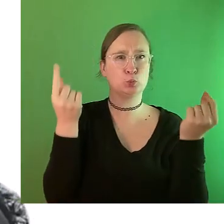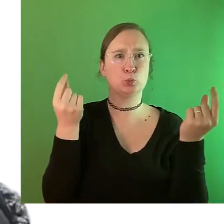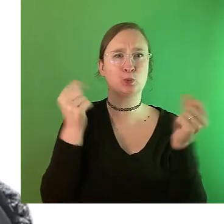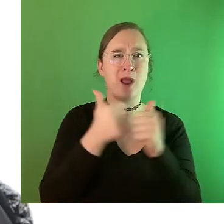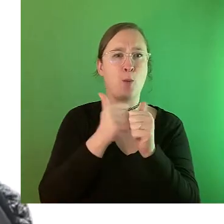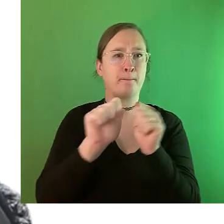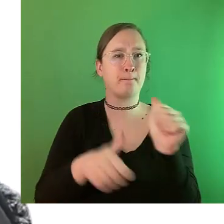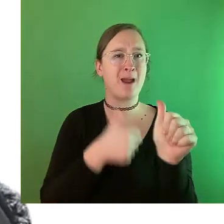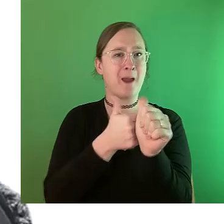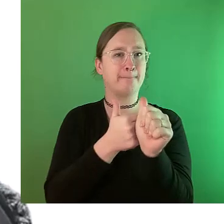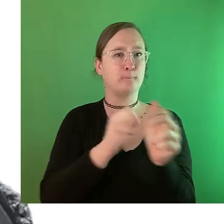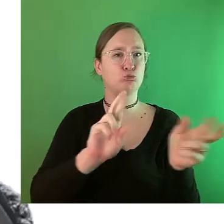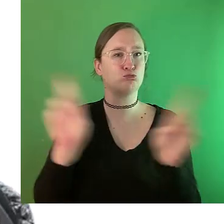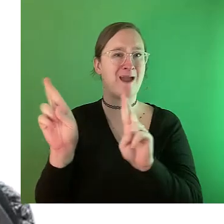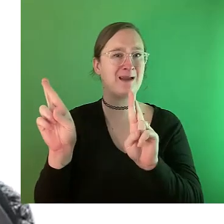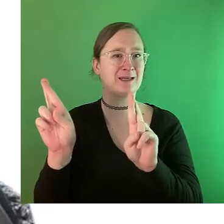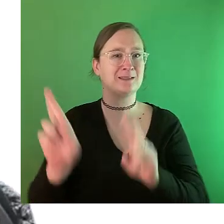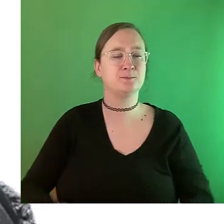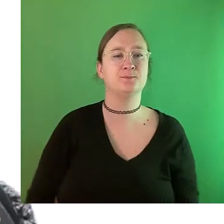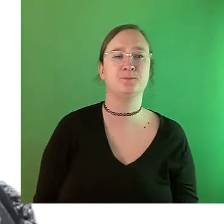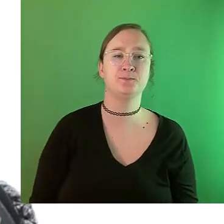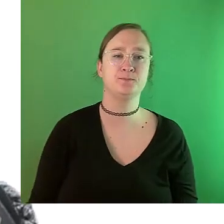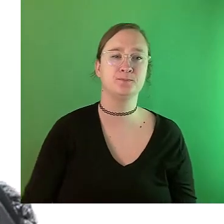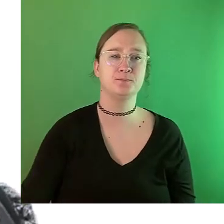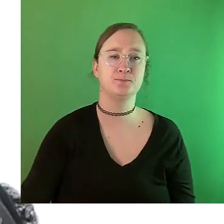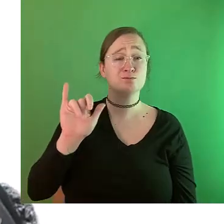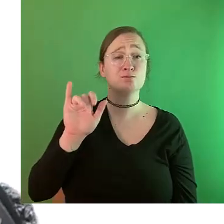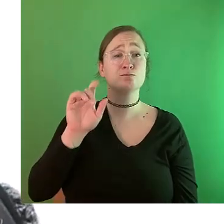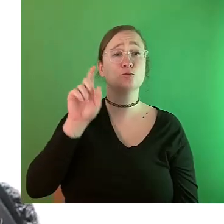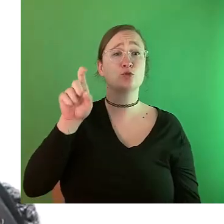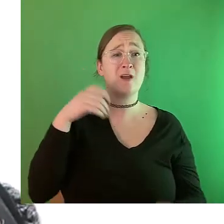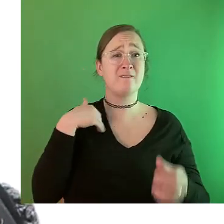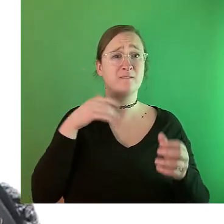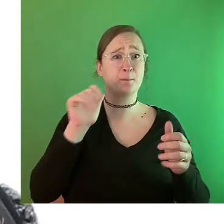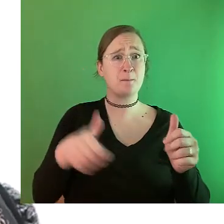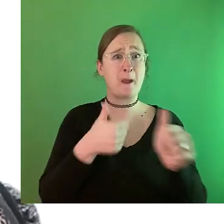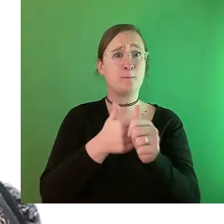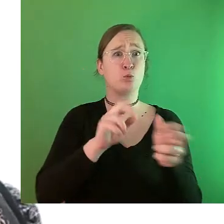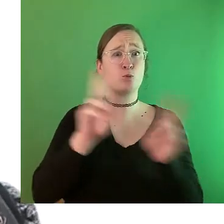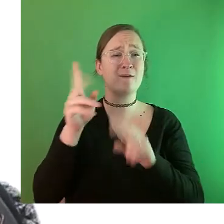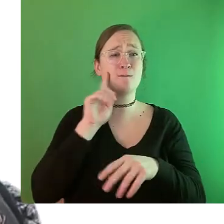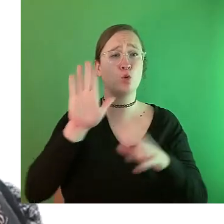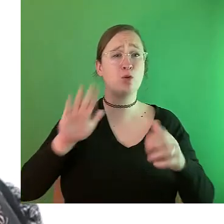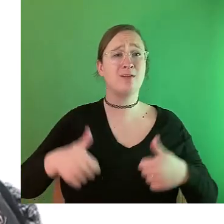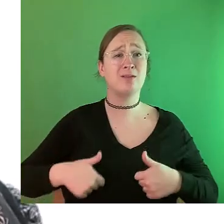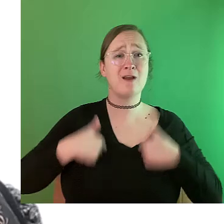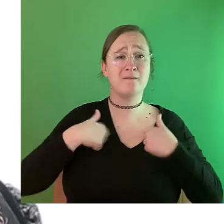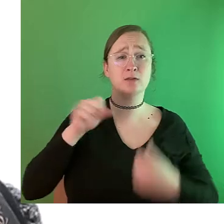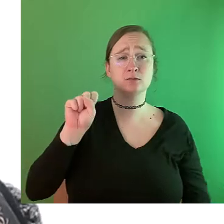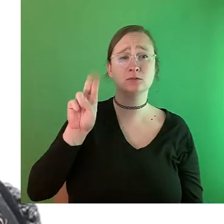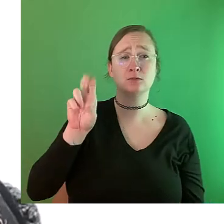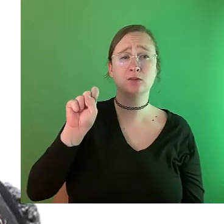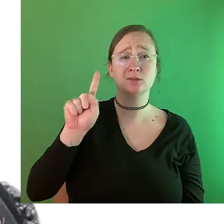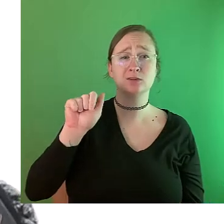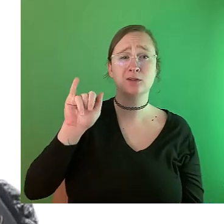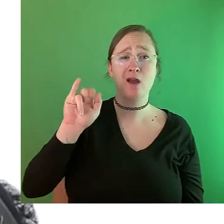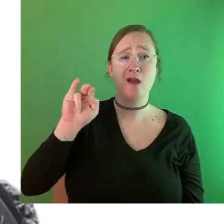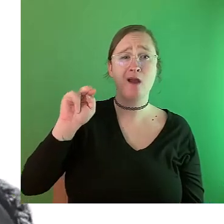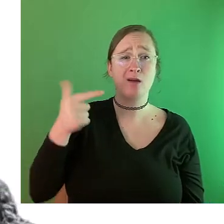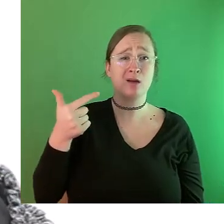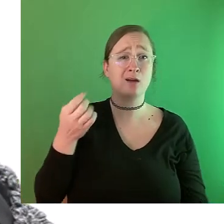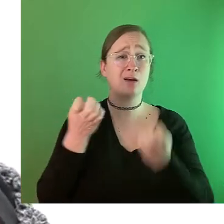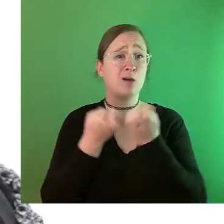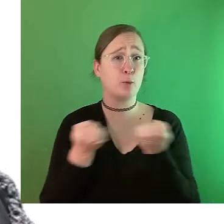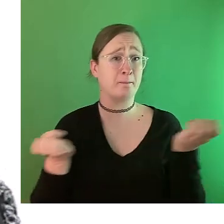evacuated, or if you need to find different accommodations or different businesses that do that same service for